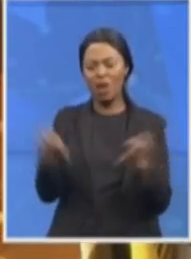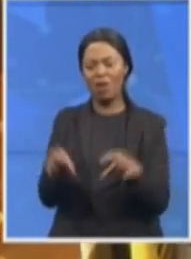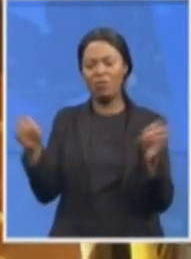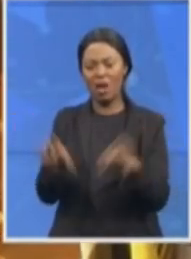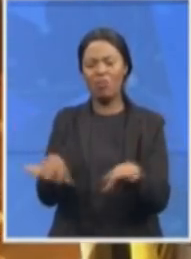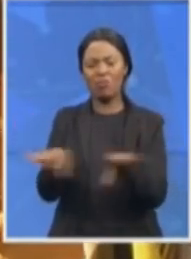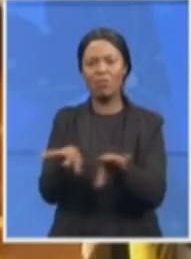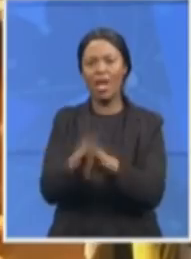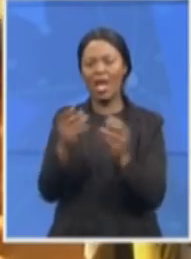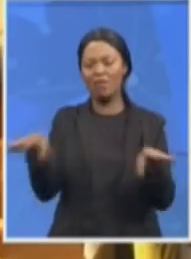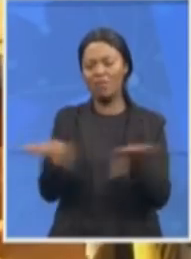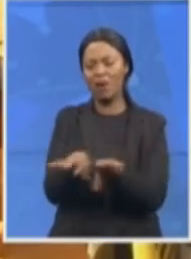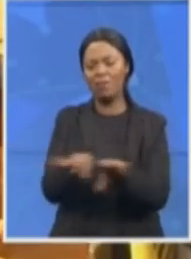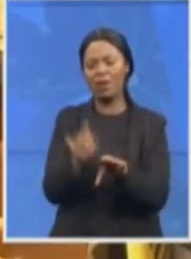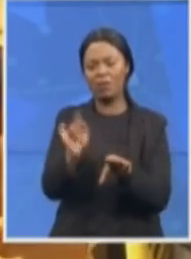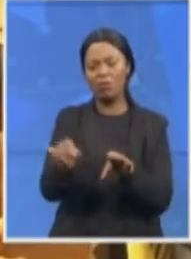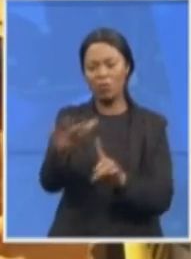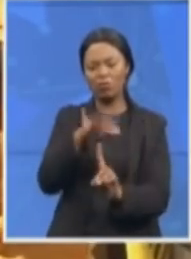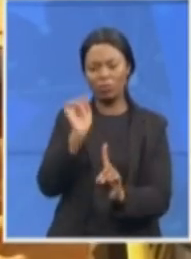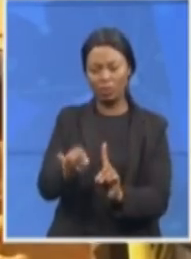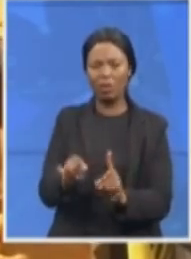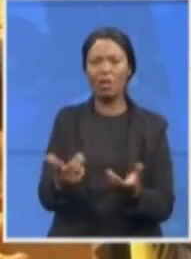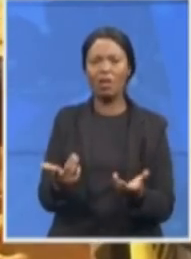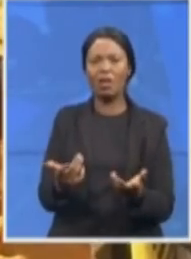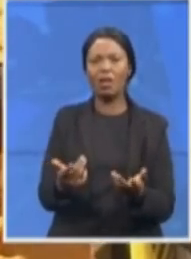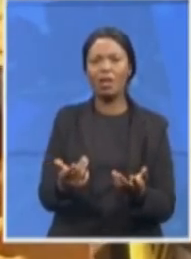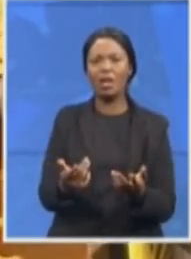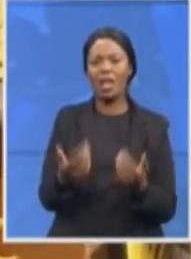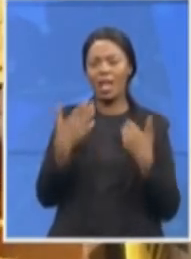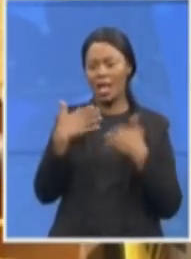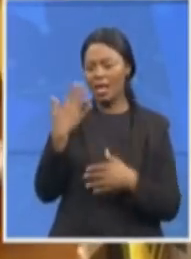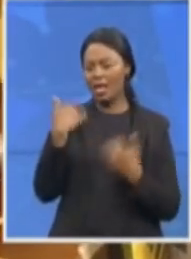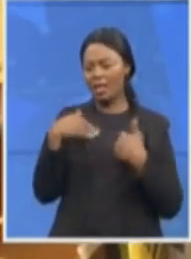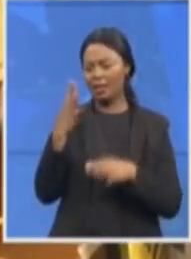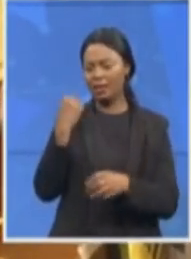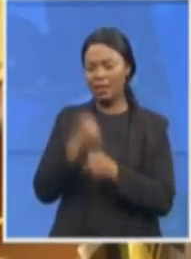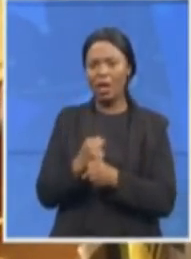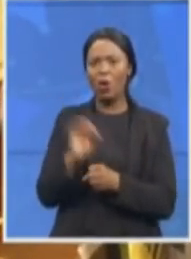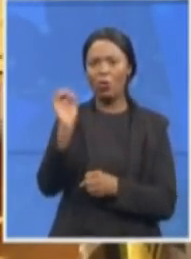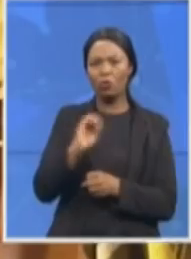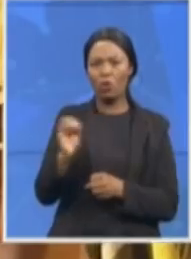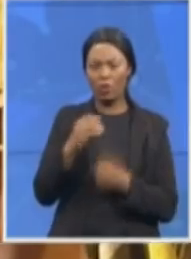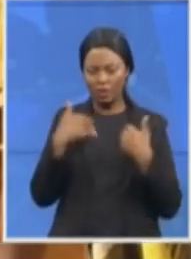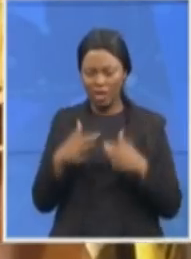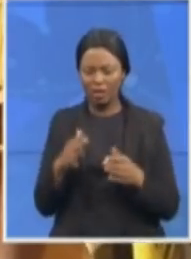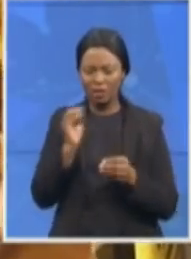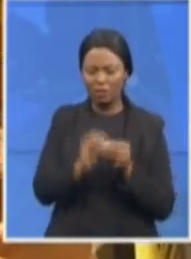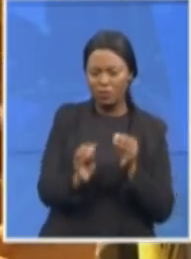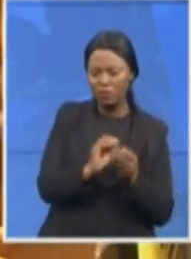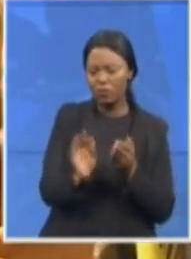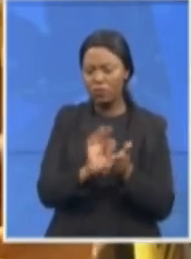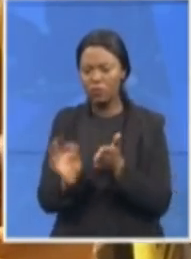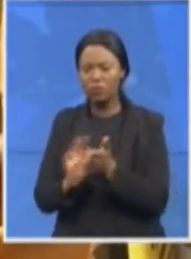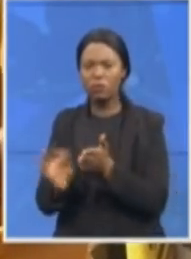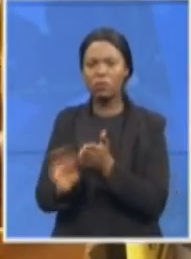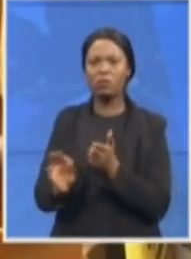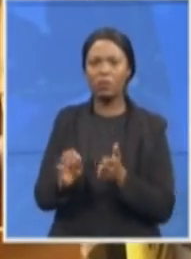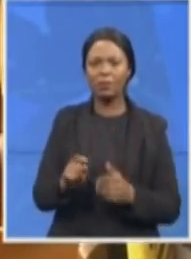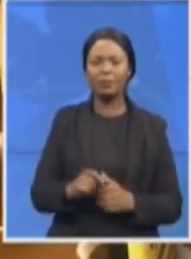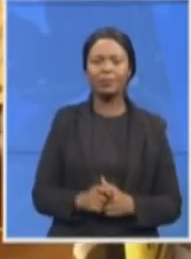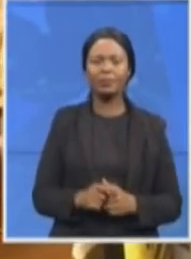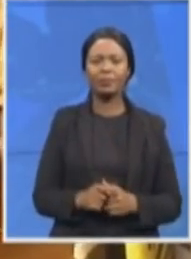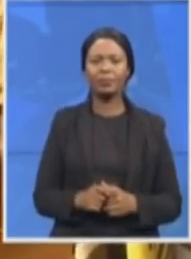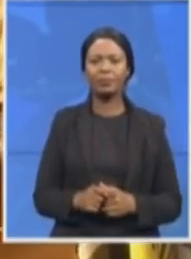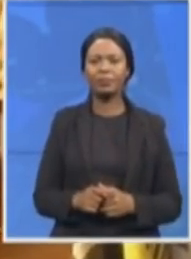was October. So when the EMPD came that demolishing, and if they arrive at